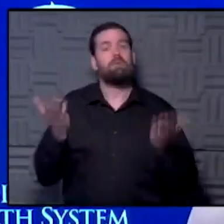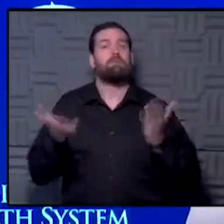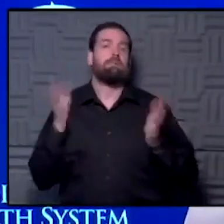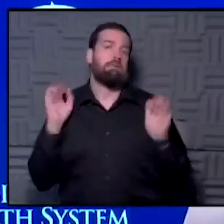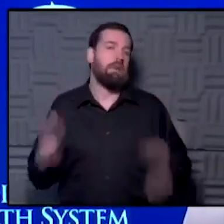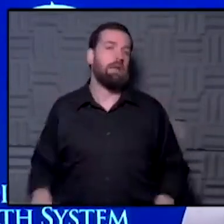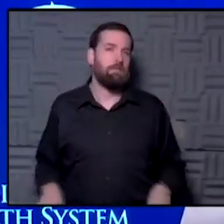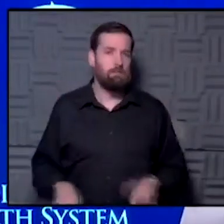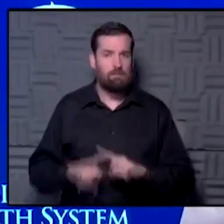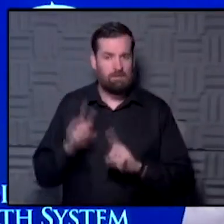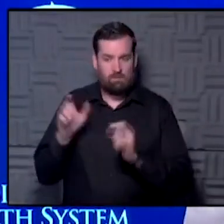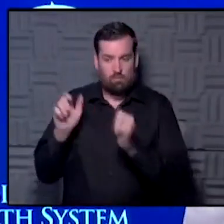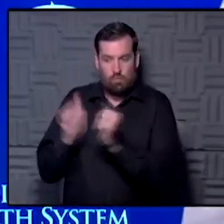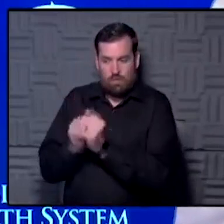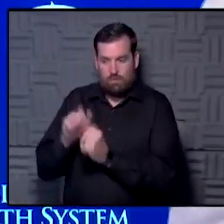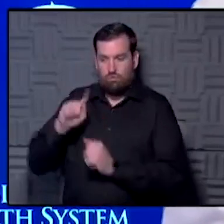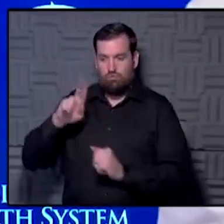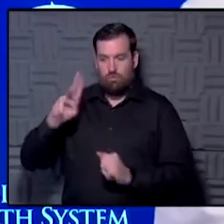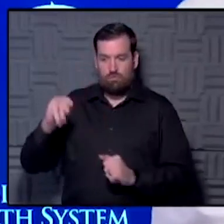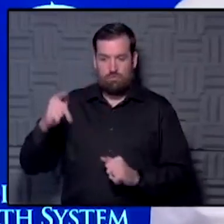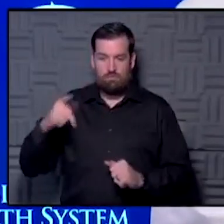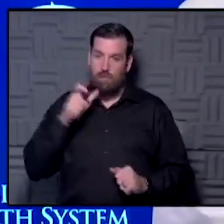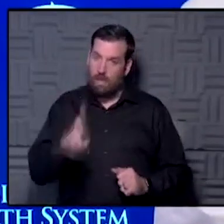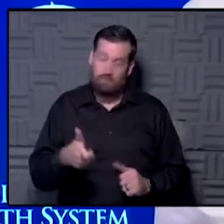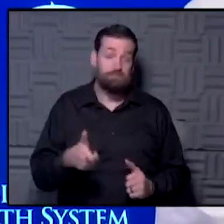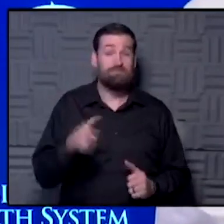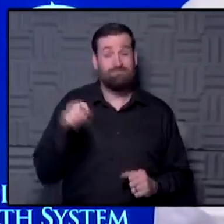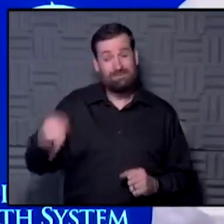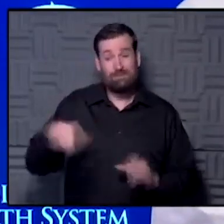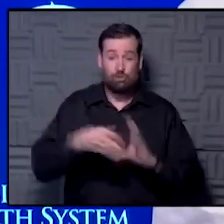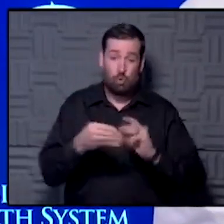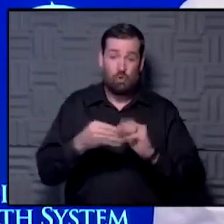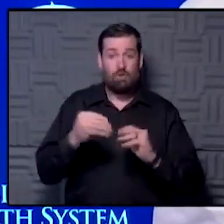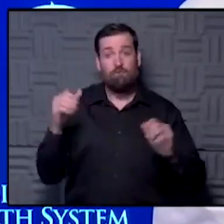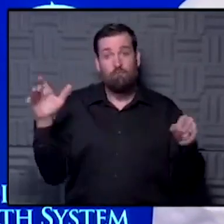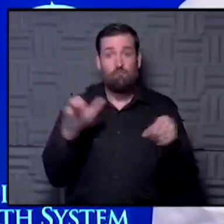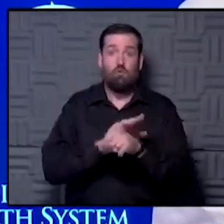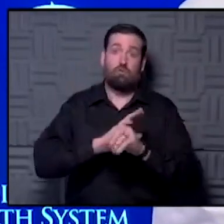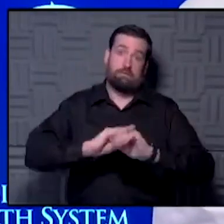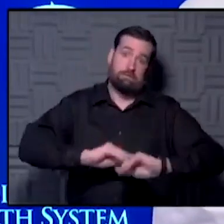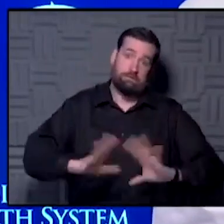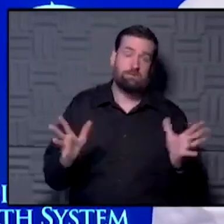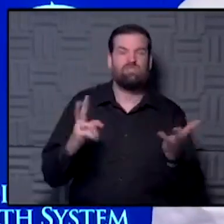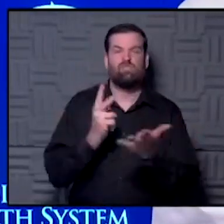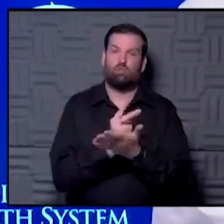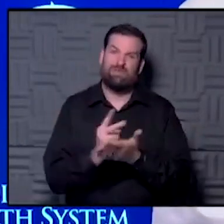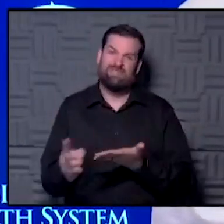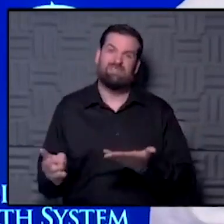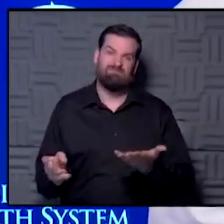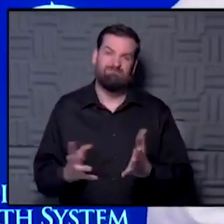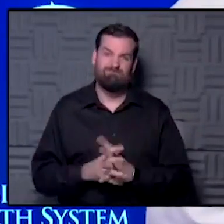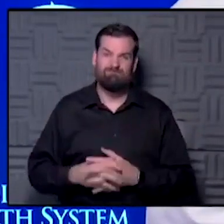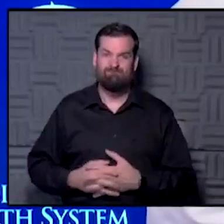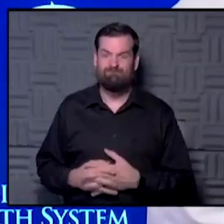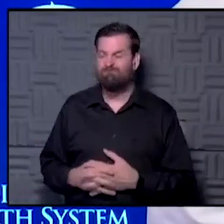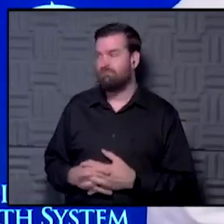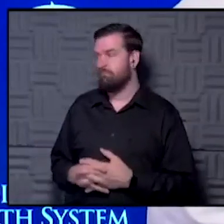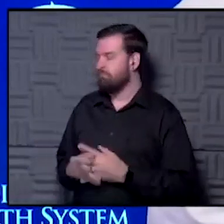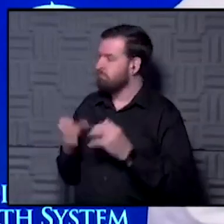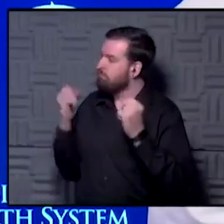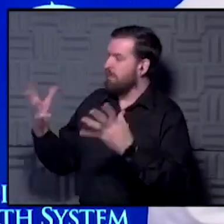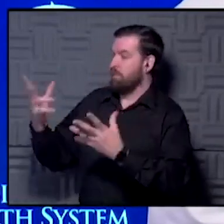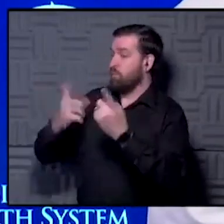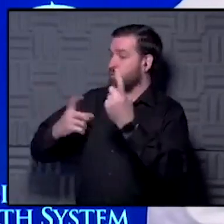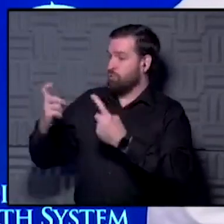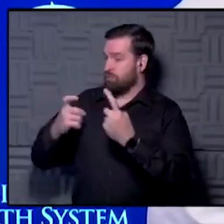contact. But unfortunately, this story will take about 2 weeks to fully unfold. yeah. And then one last, we're getting a lot of questions,